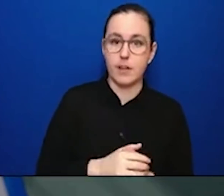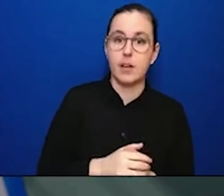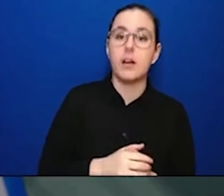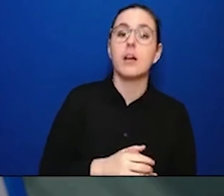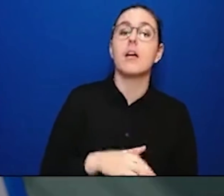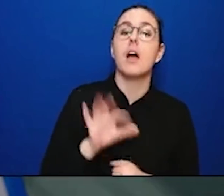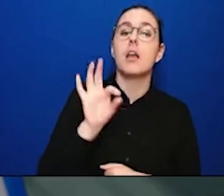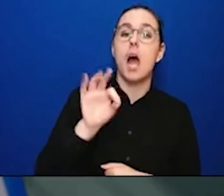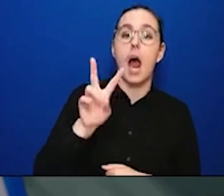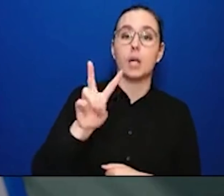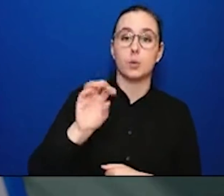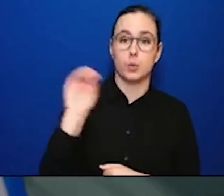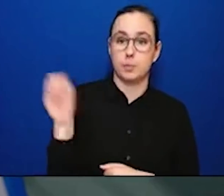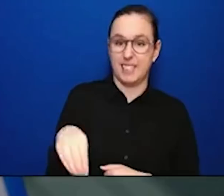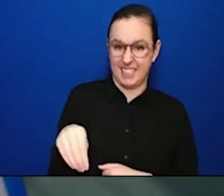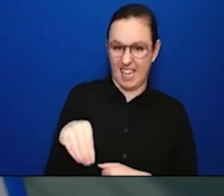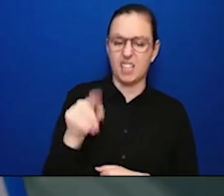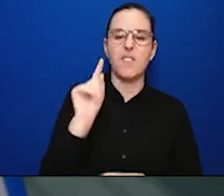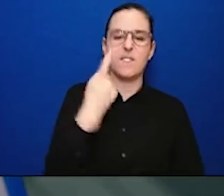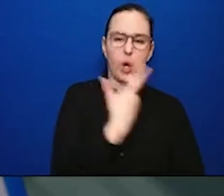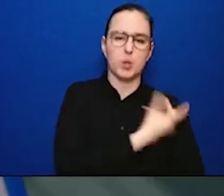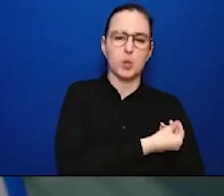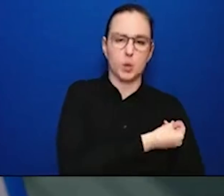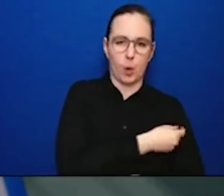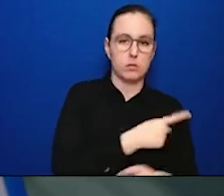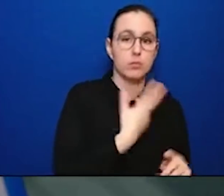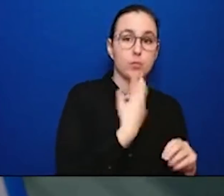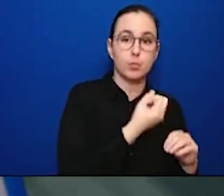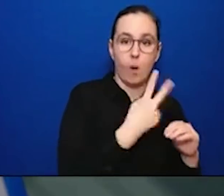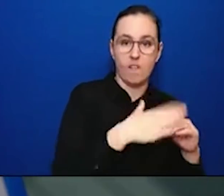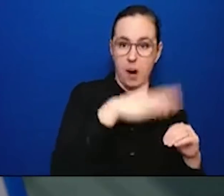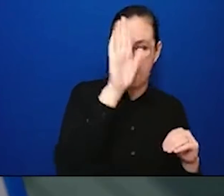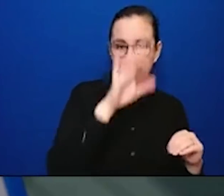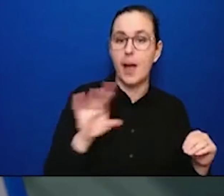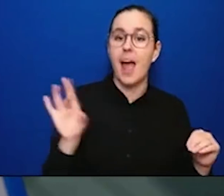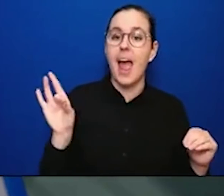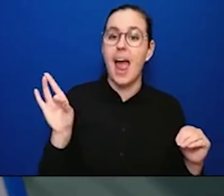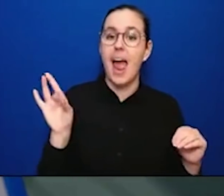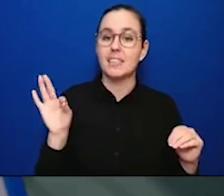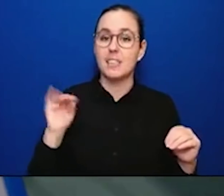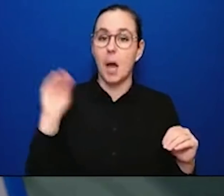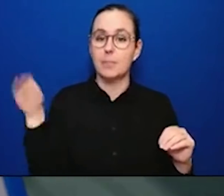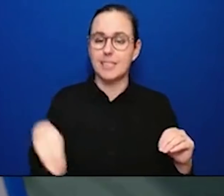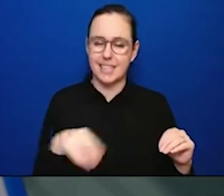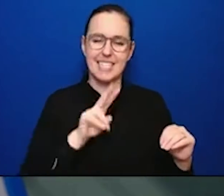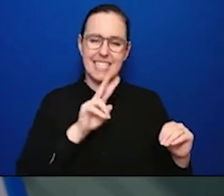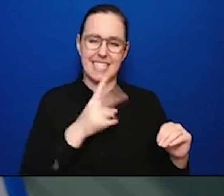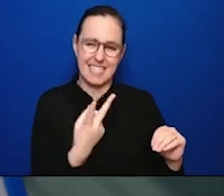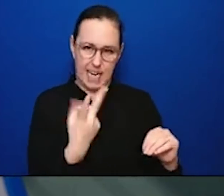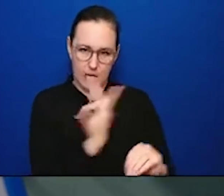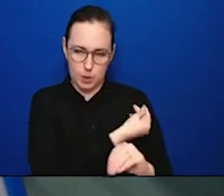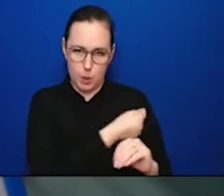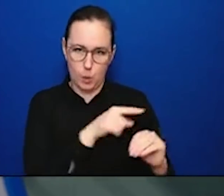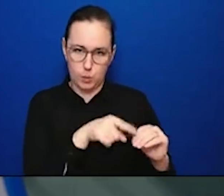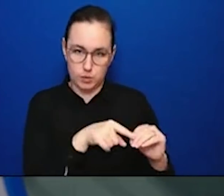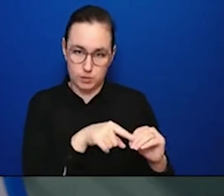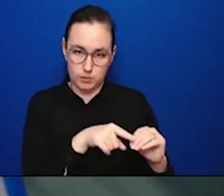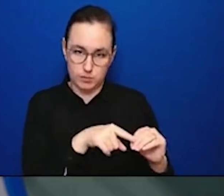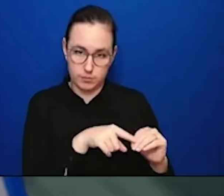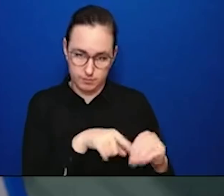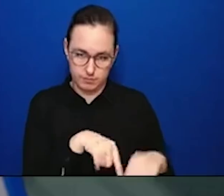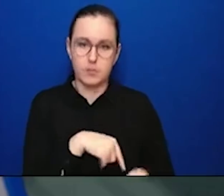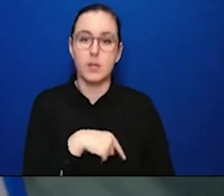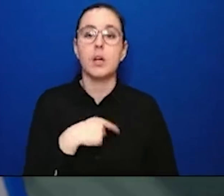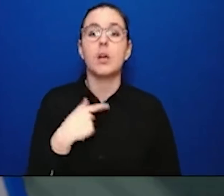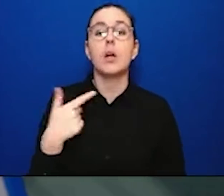over 12 received their first dose, 89% their second dose, 21% their third dose. And